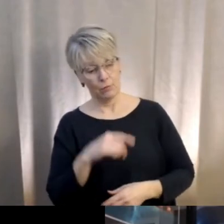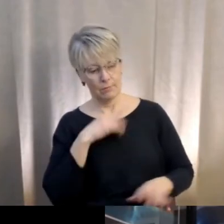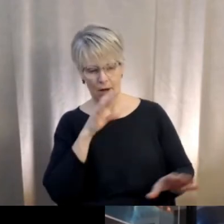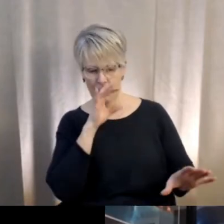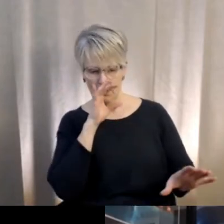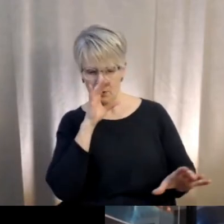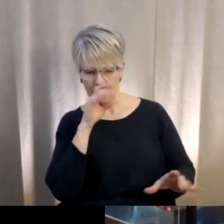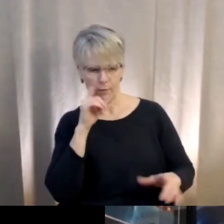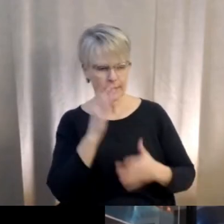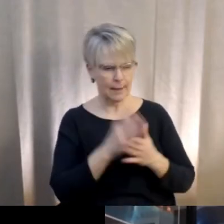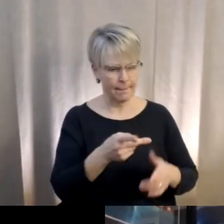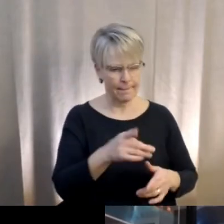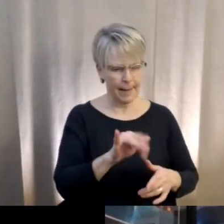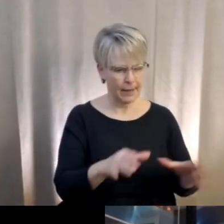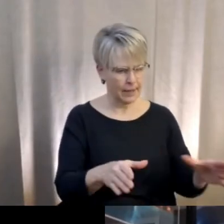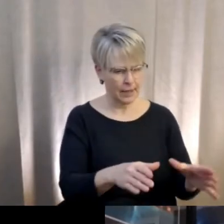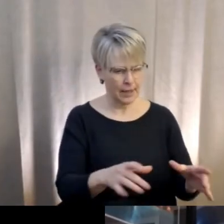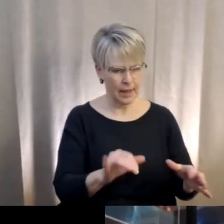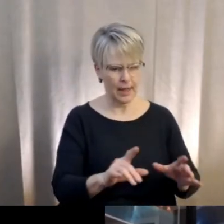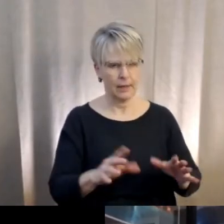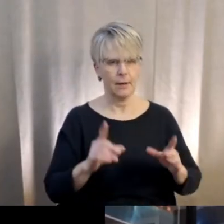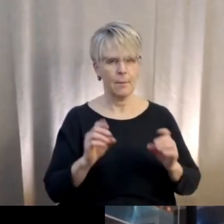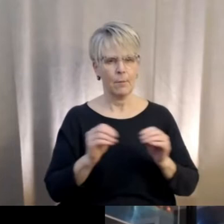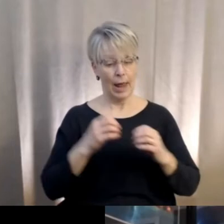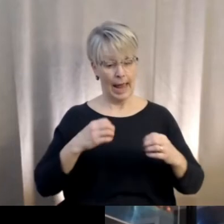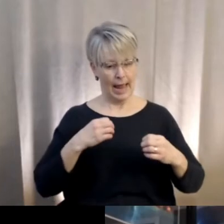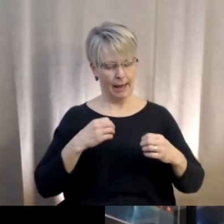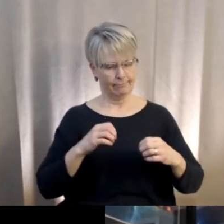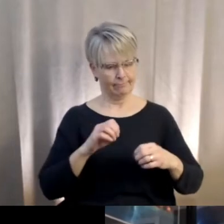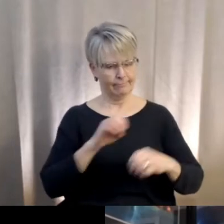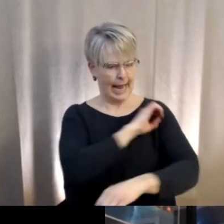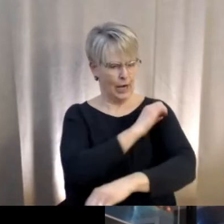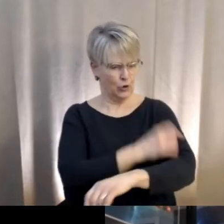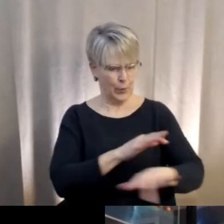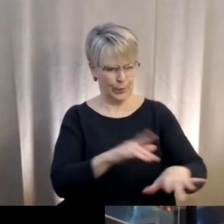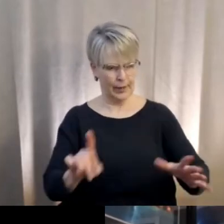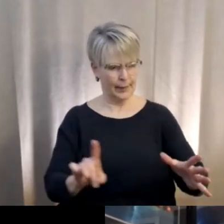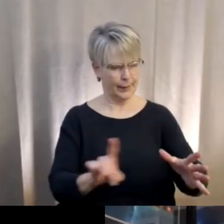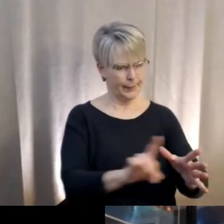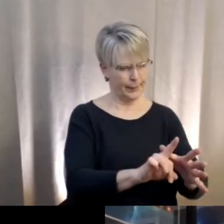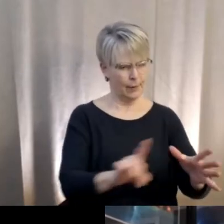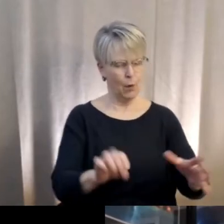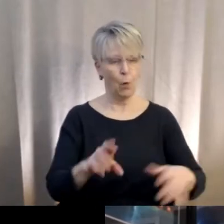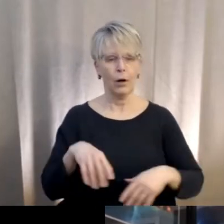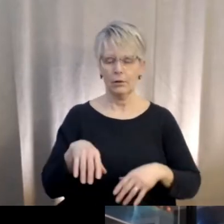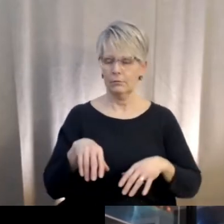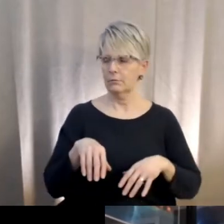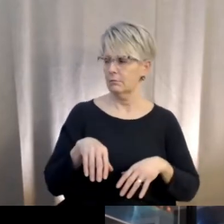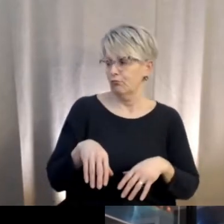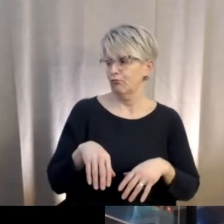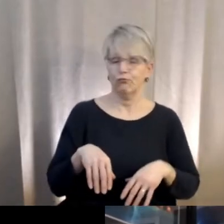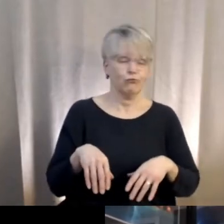certain puppies that more move towards energy influxes versus are indifferent or move away. Like that's one